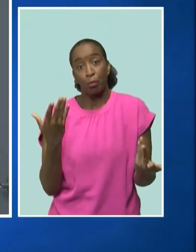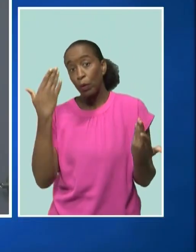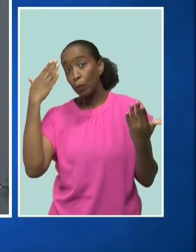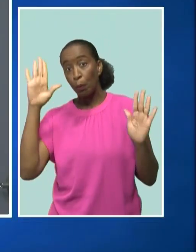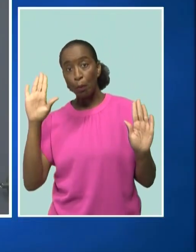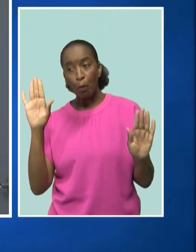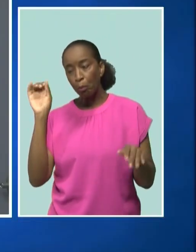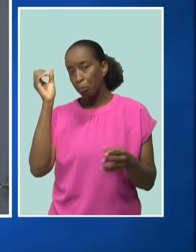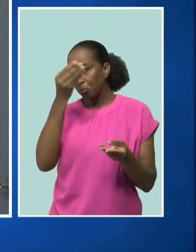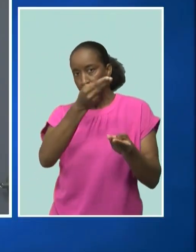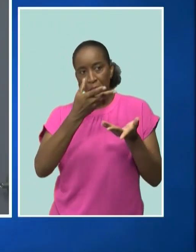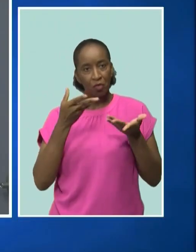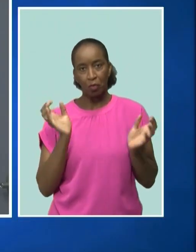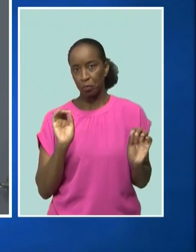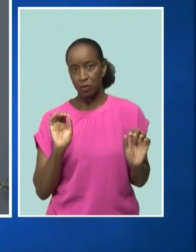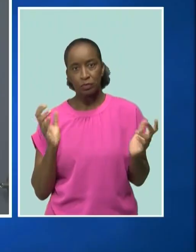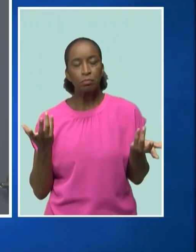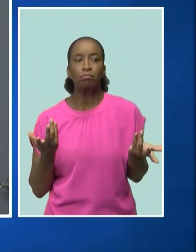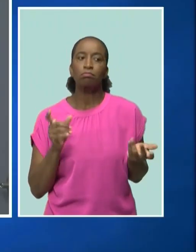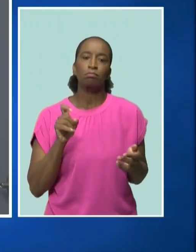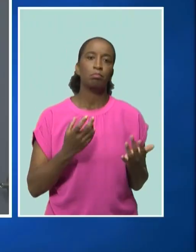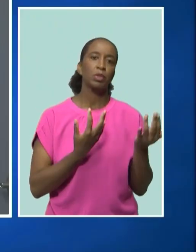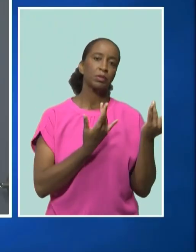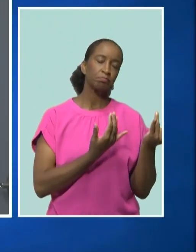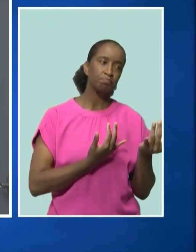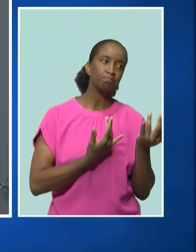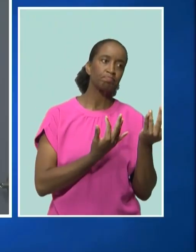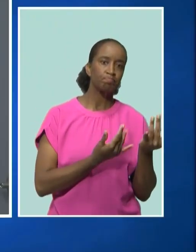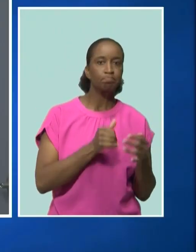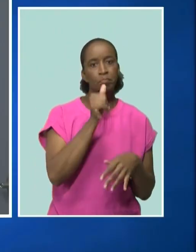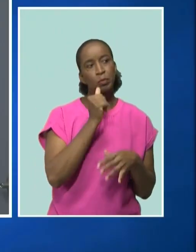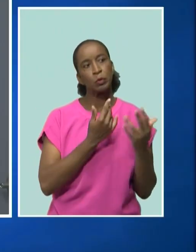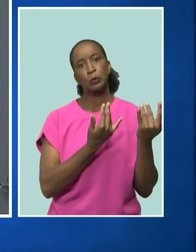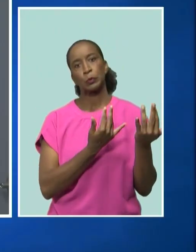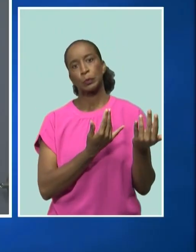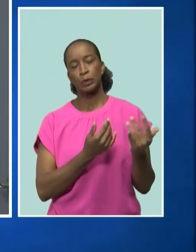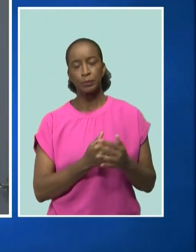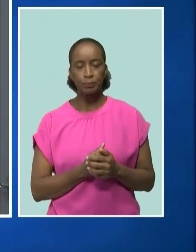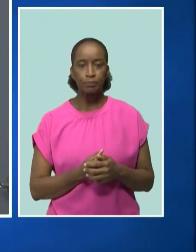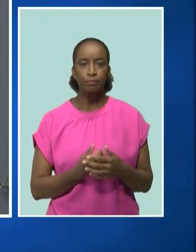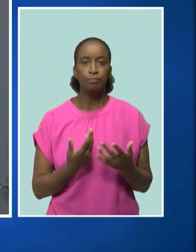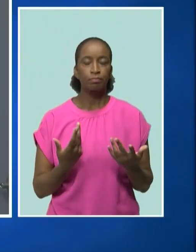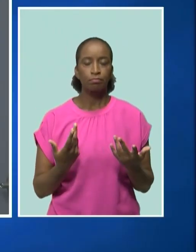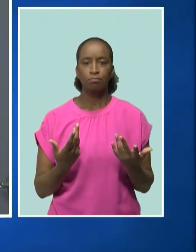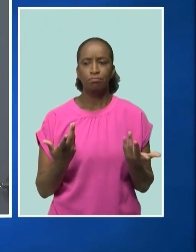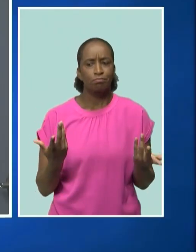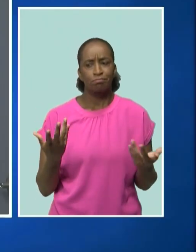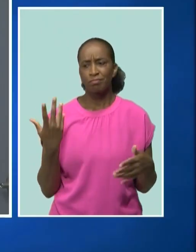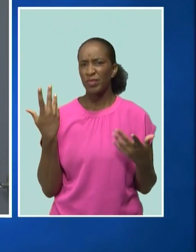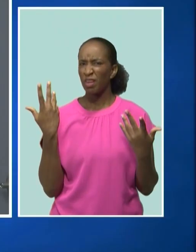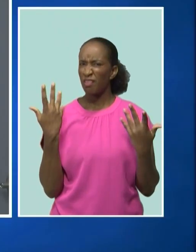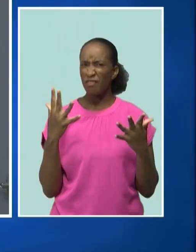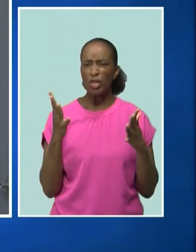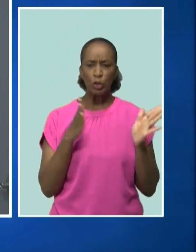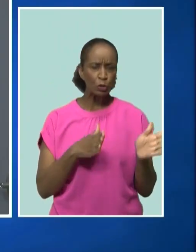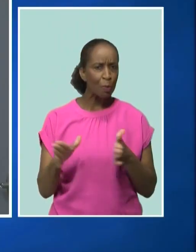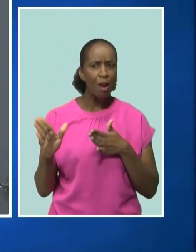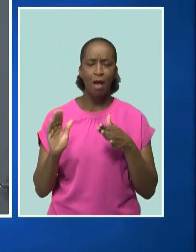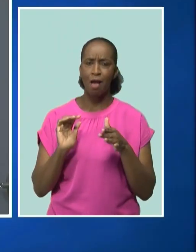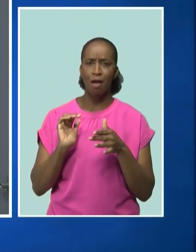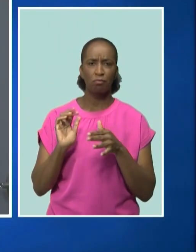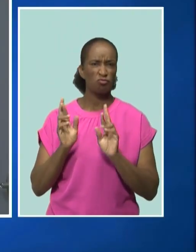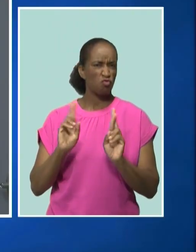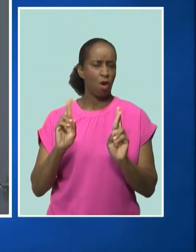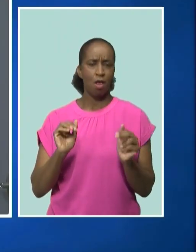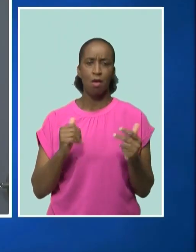of uncertainty. So we just have to wait and see and go from there. We always have that in place, but there's some products that you can't get alternate supply